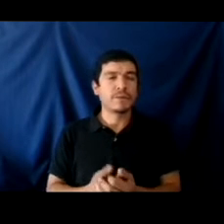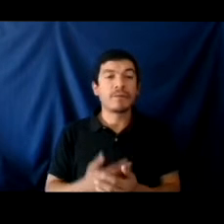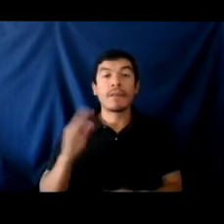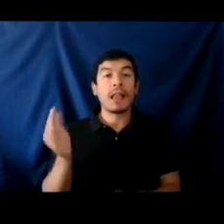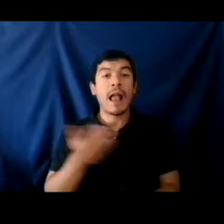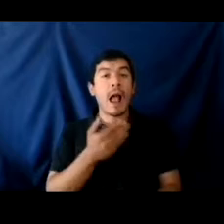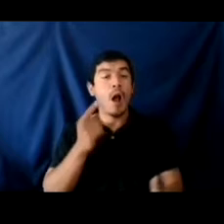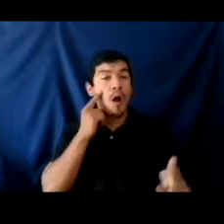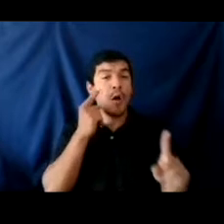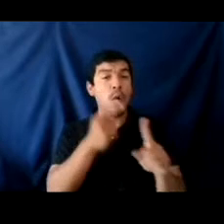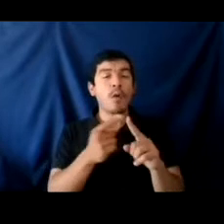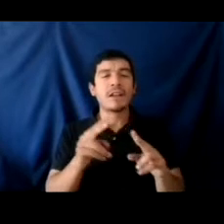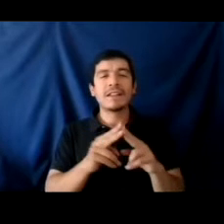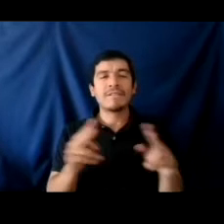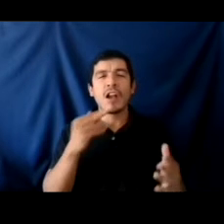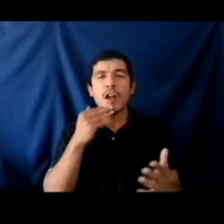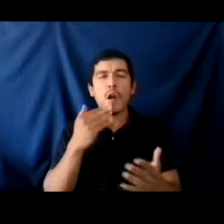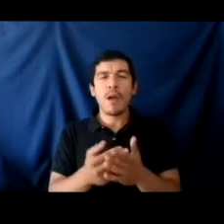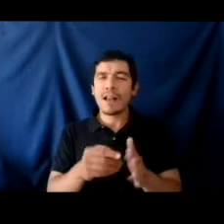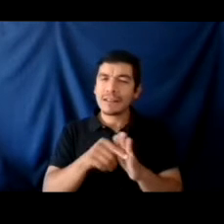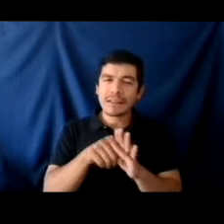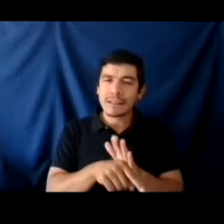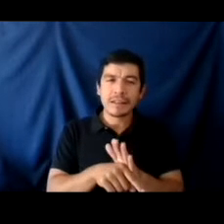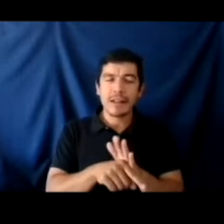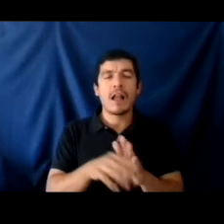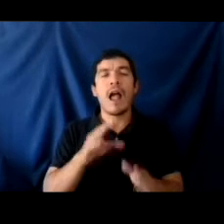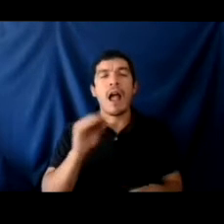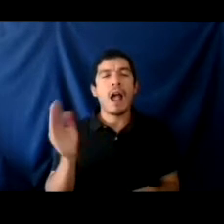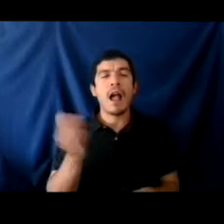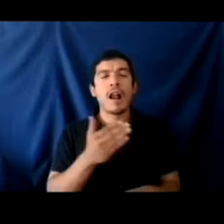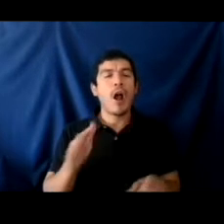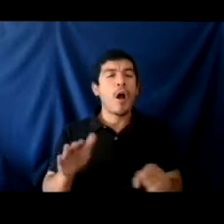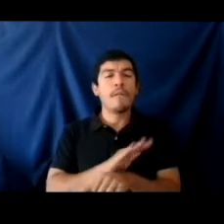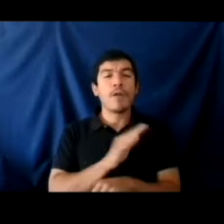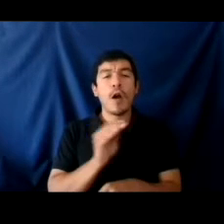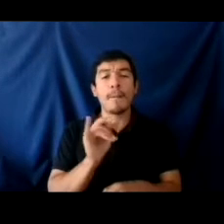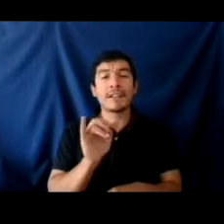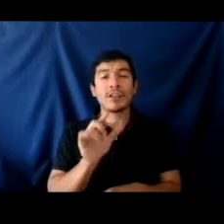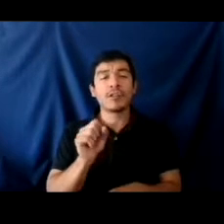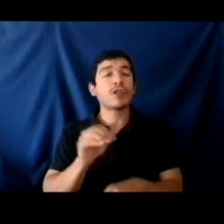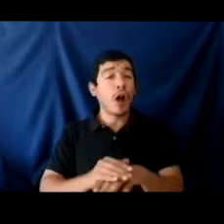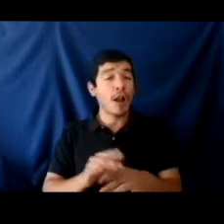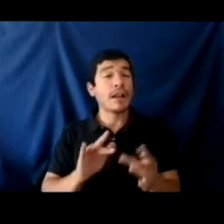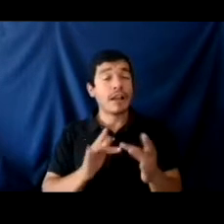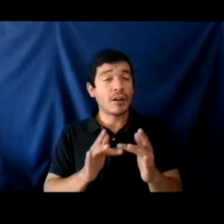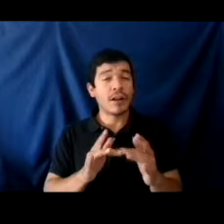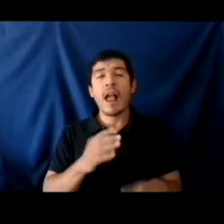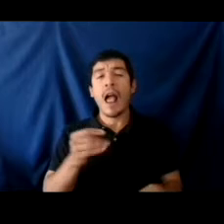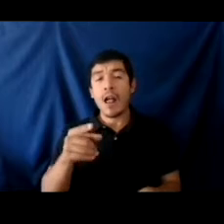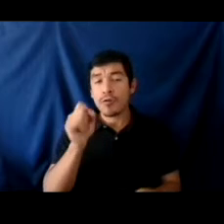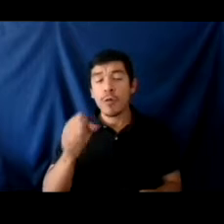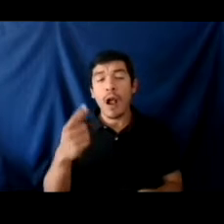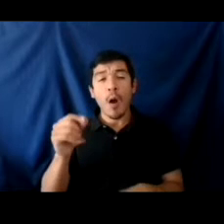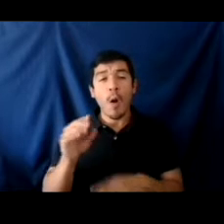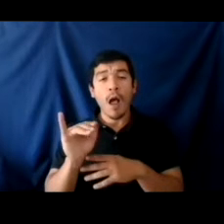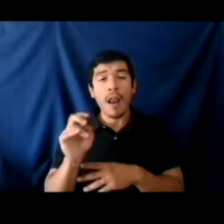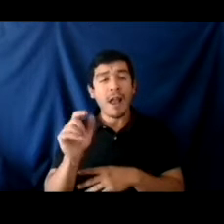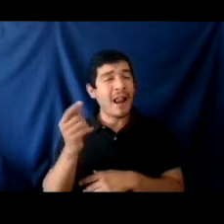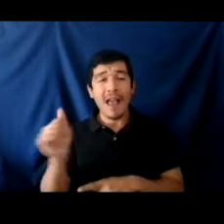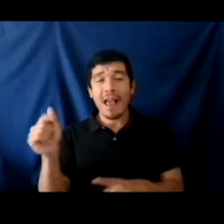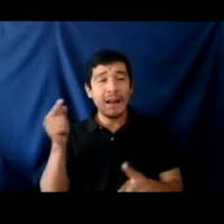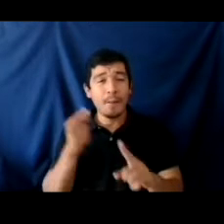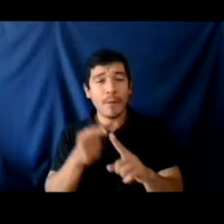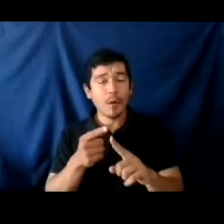strategic plan is very well detailed in our full materials online. And so you can go online at any